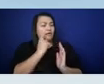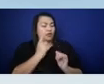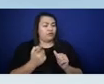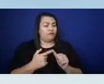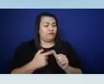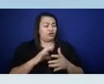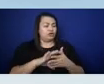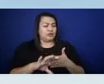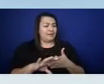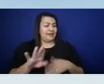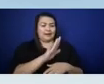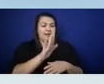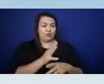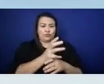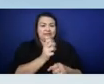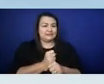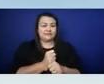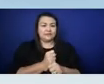Chief.